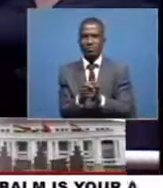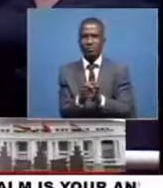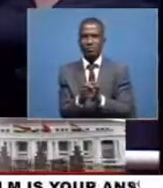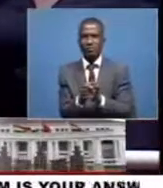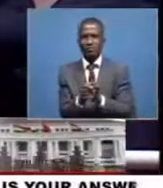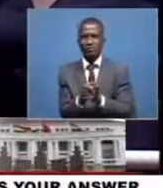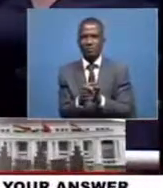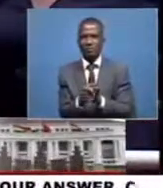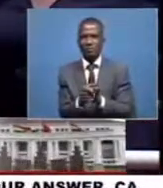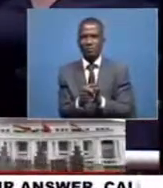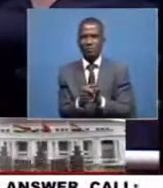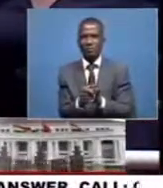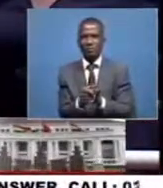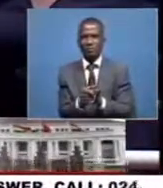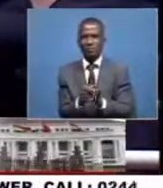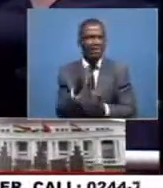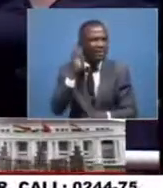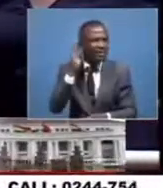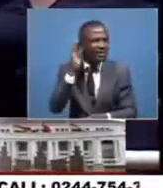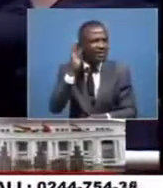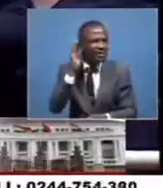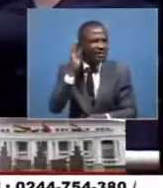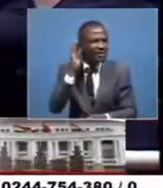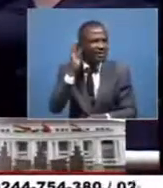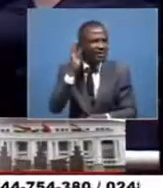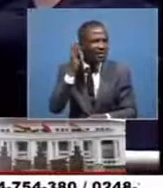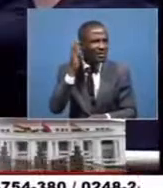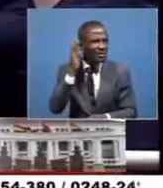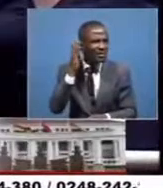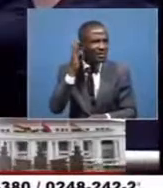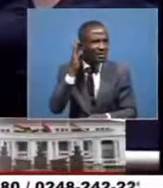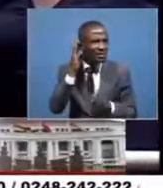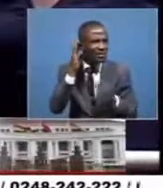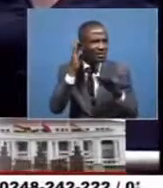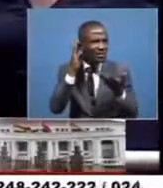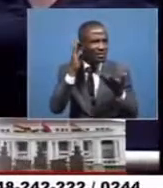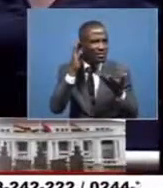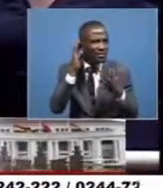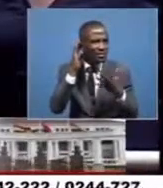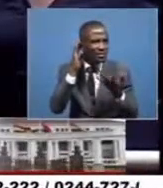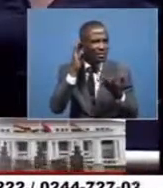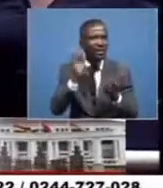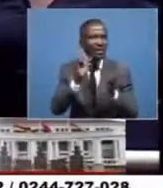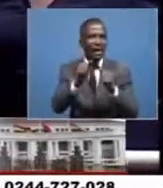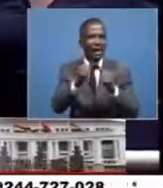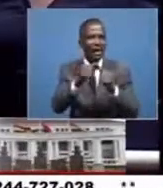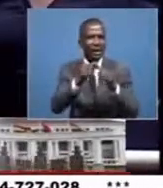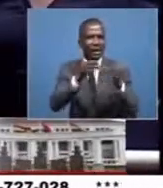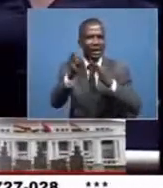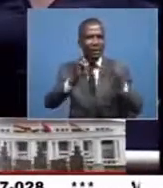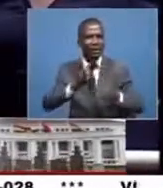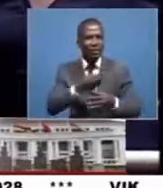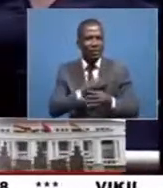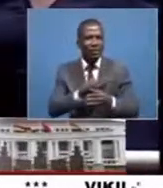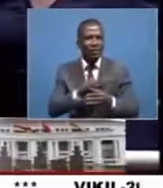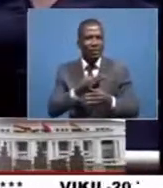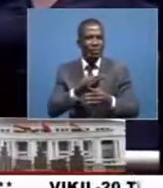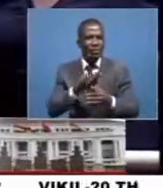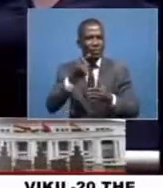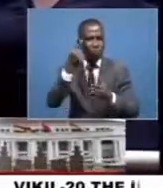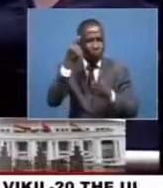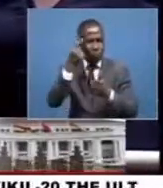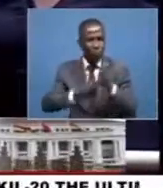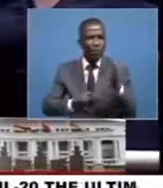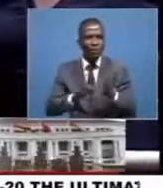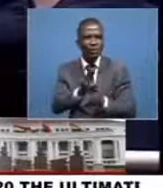the respondents. We are not what? And that you have your own special case. Can you tell us the exact case you are